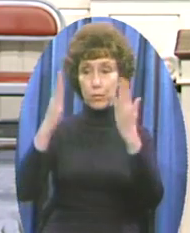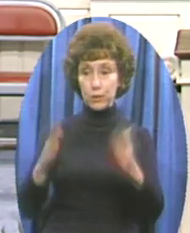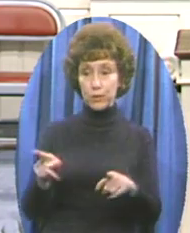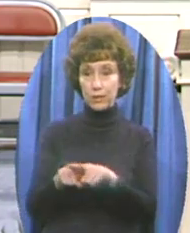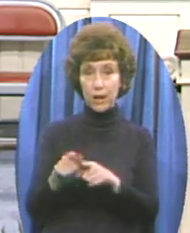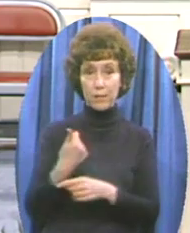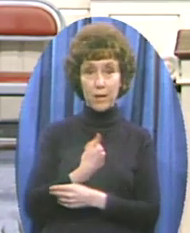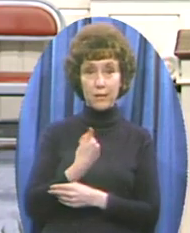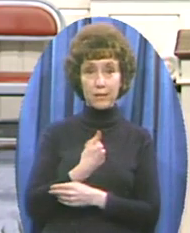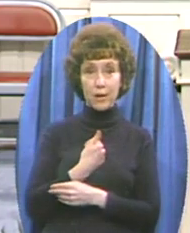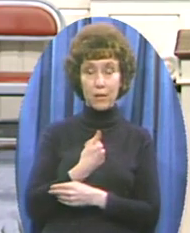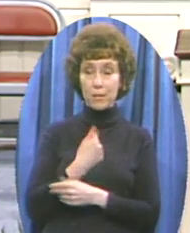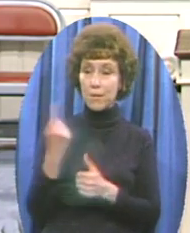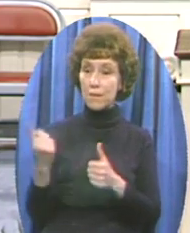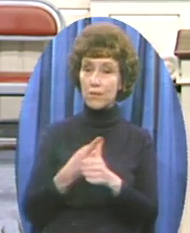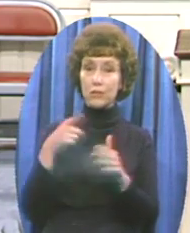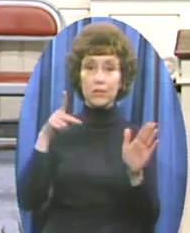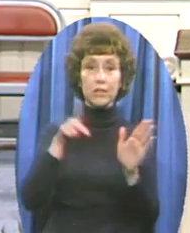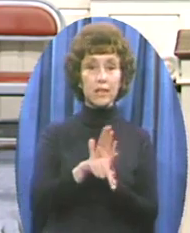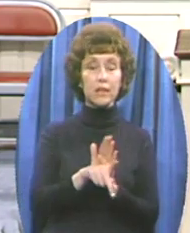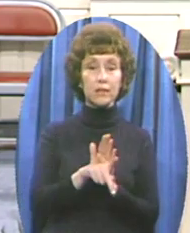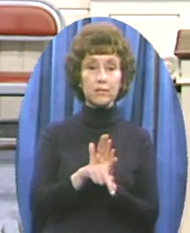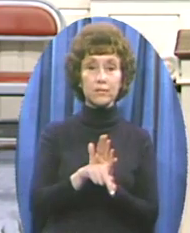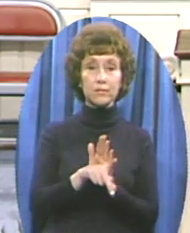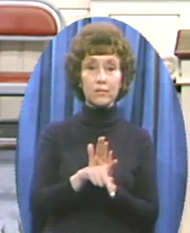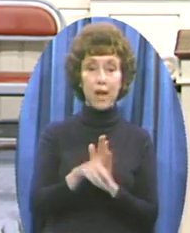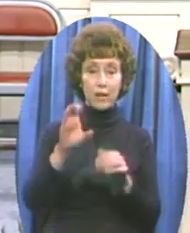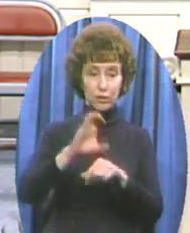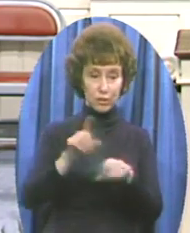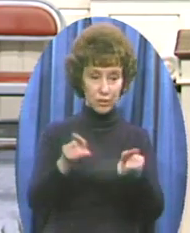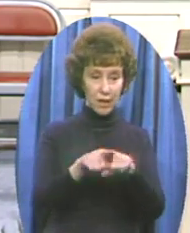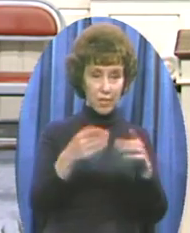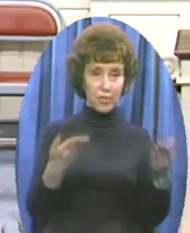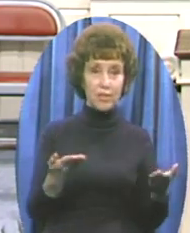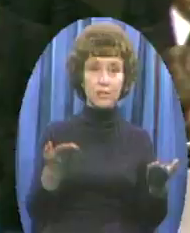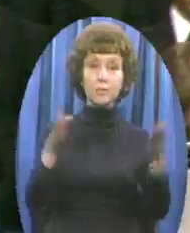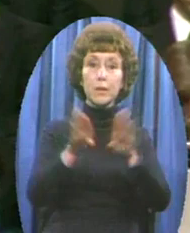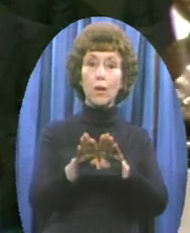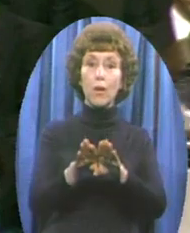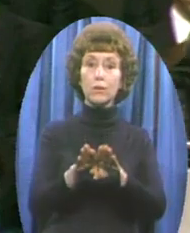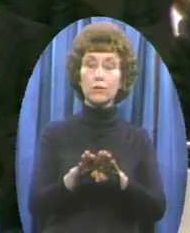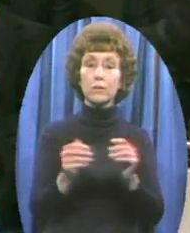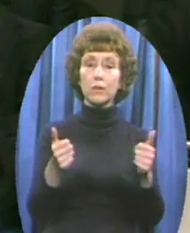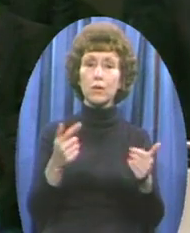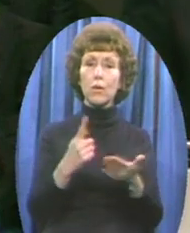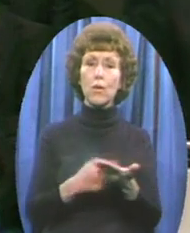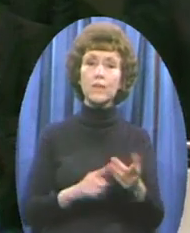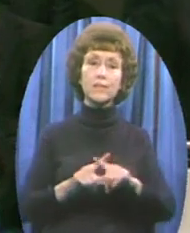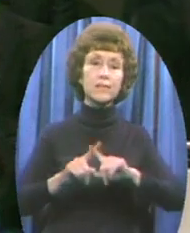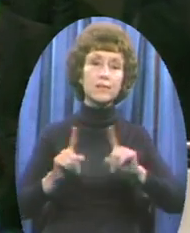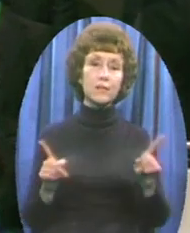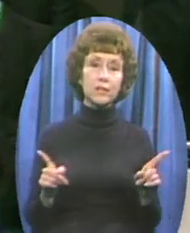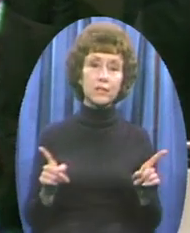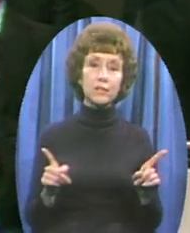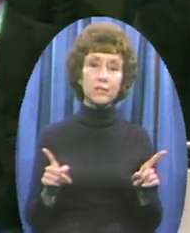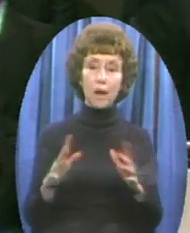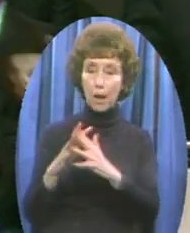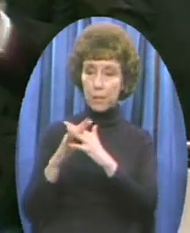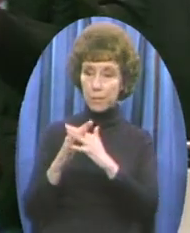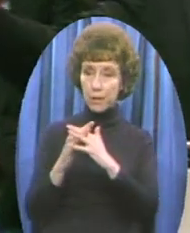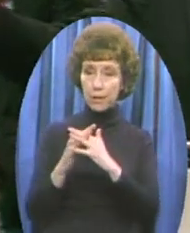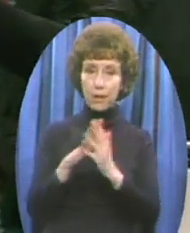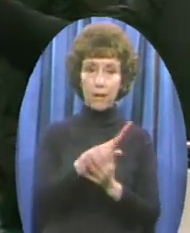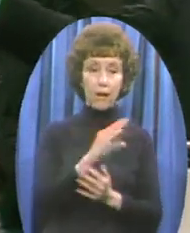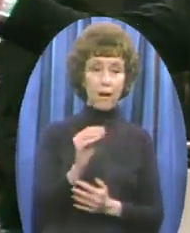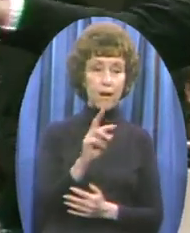go. And churches like this one will be closed down just like that. What's the difference? Religious freedom. Isn't it